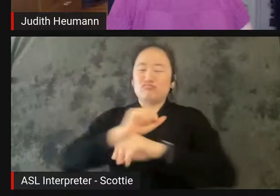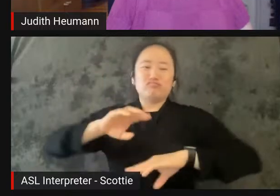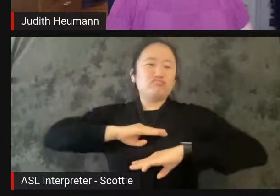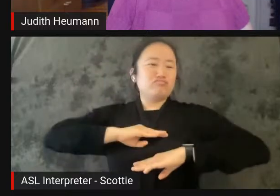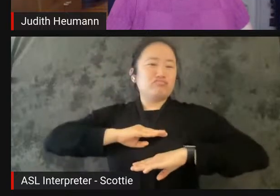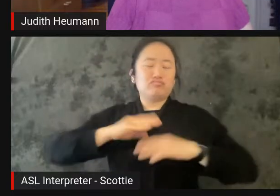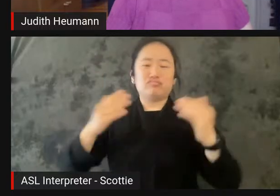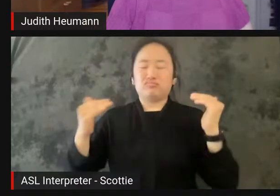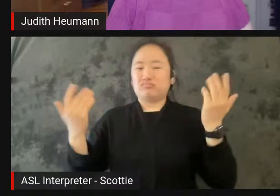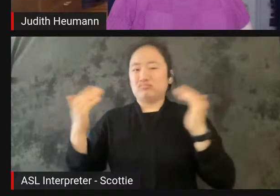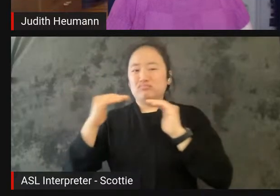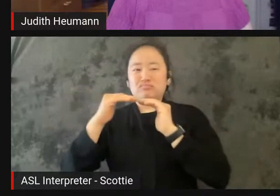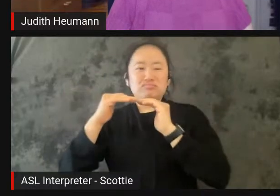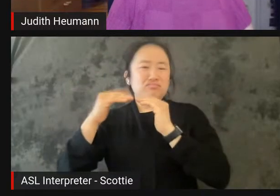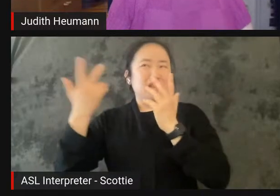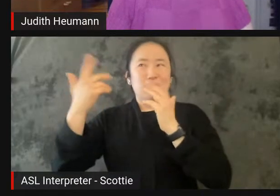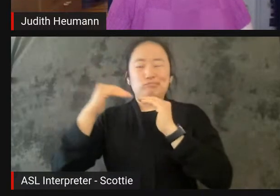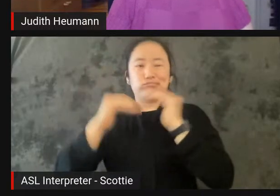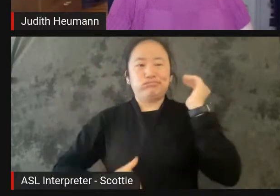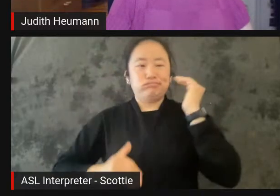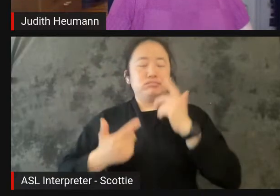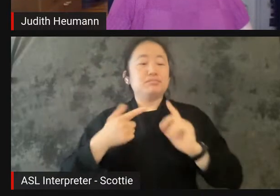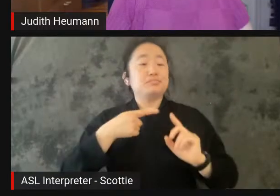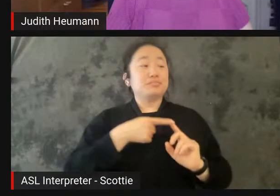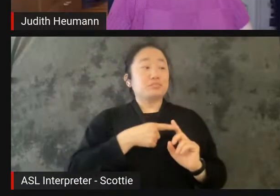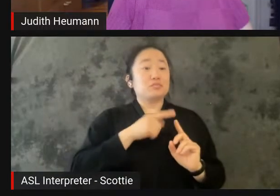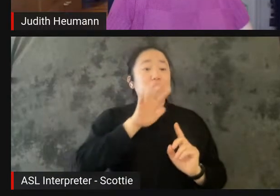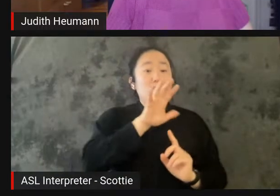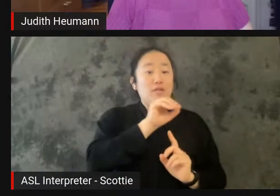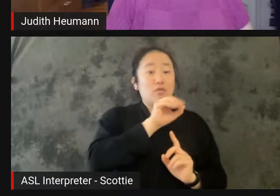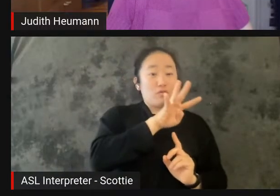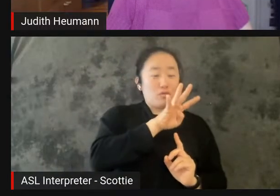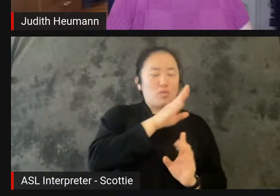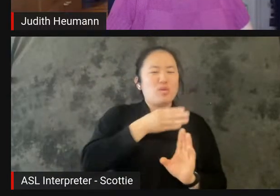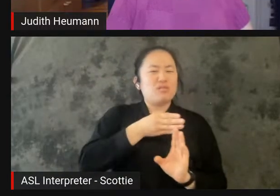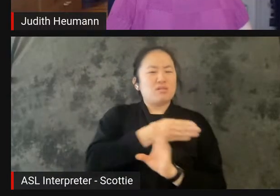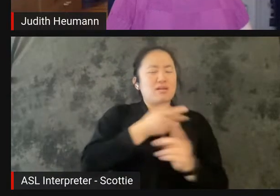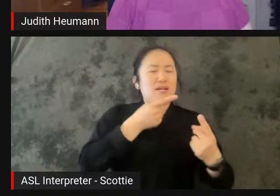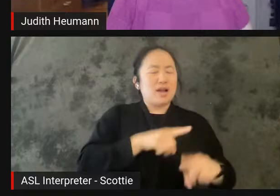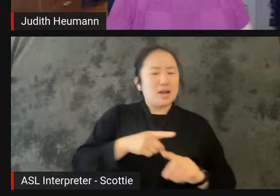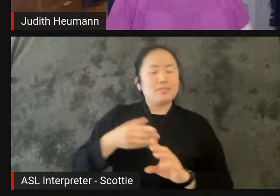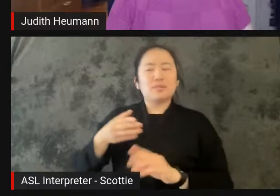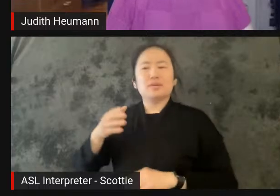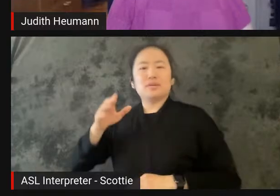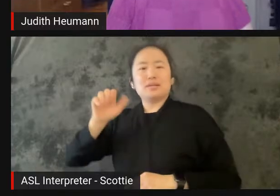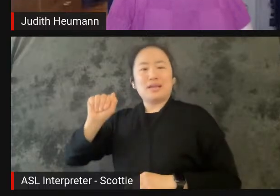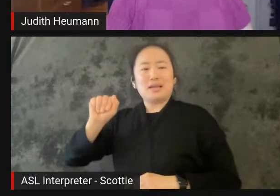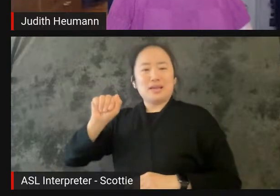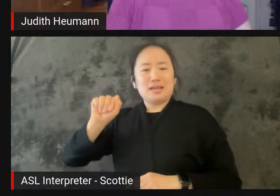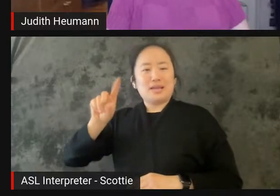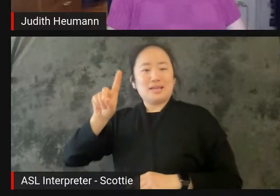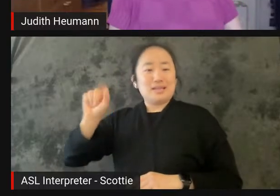to the Americans with Disabilities Act, and ADA covers the public and private sector,